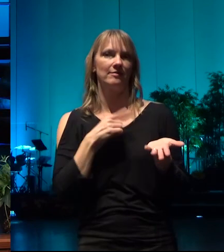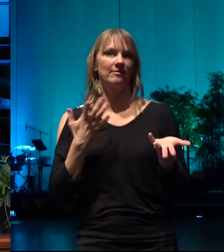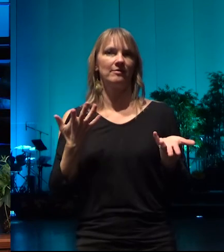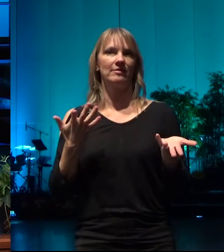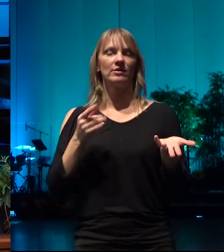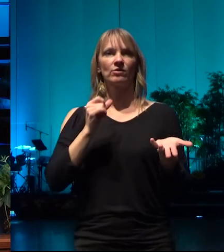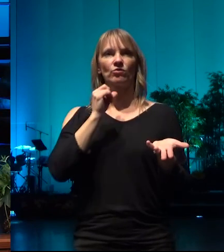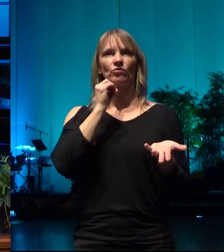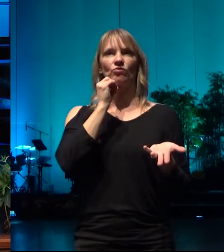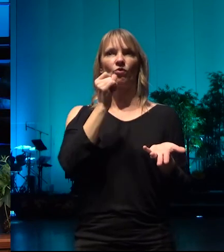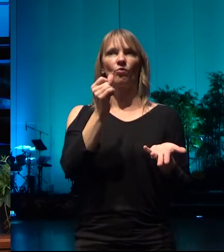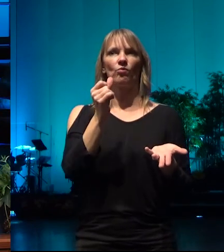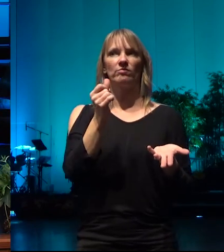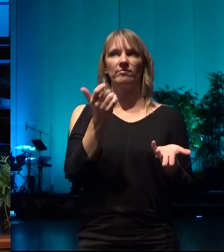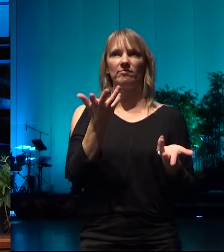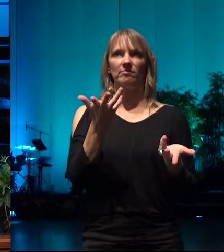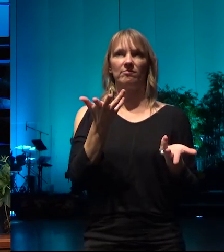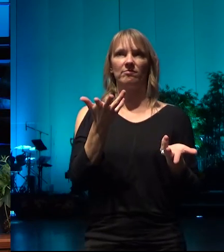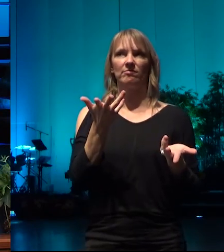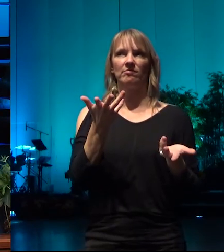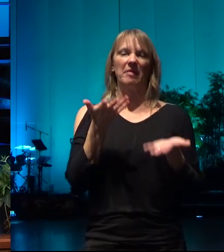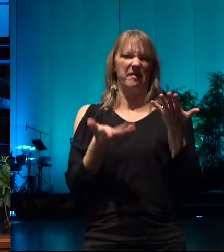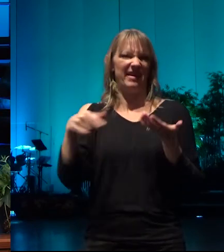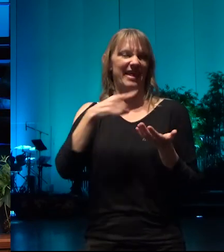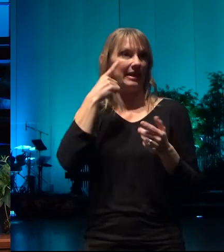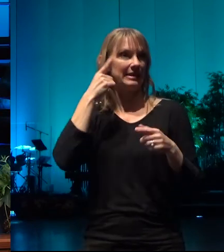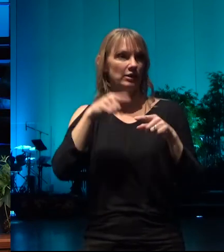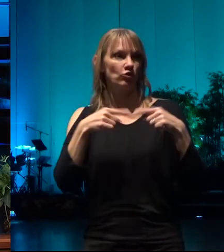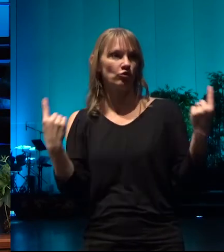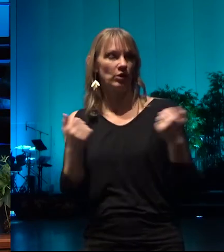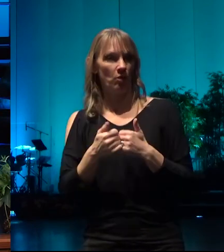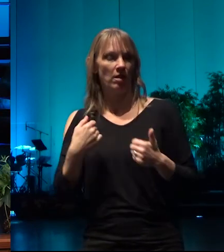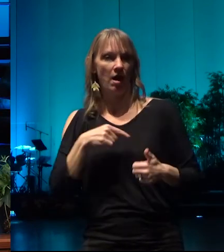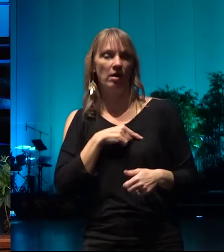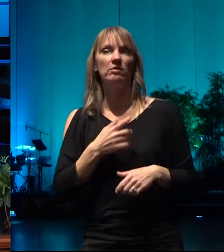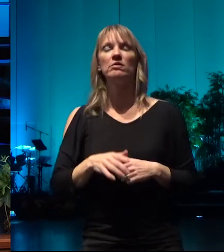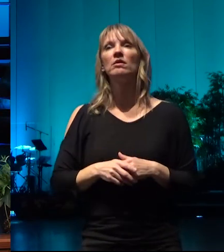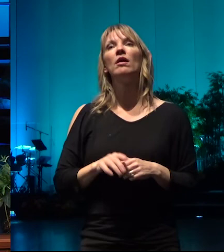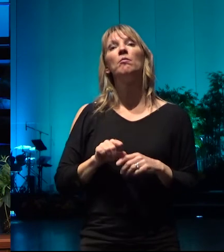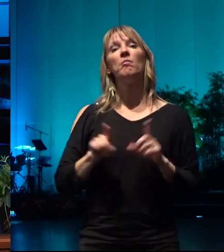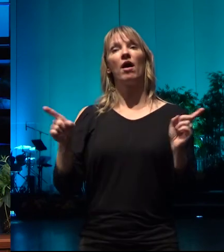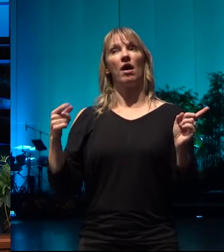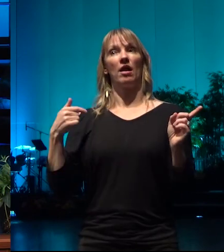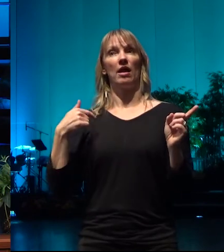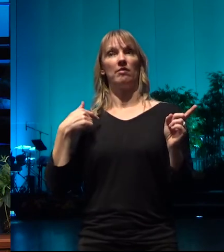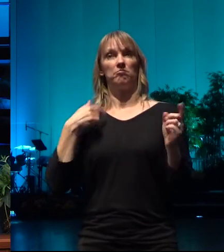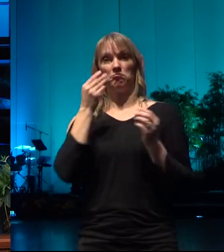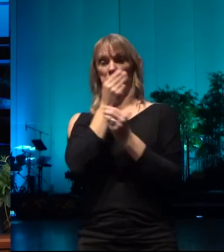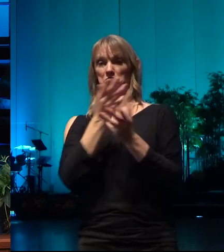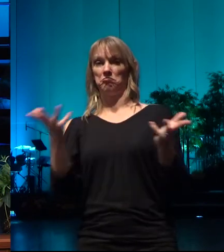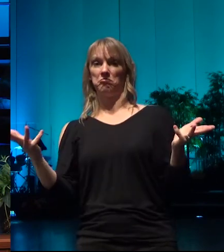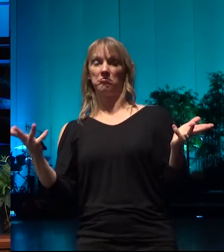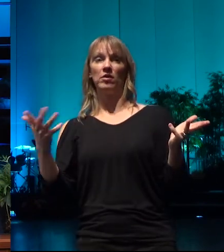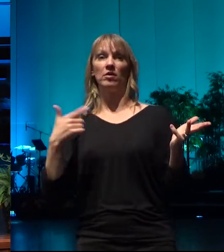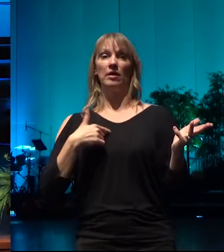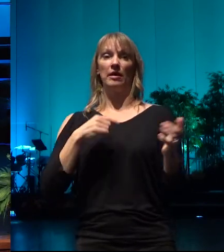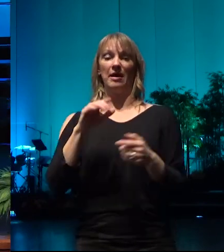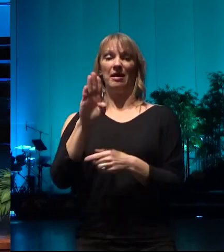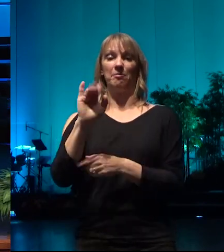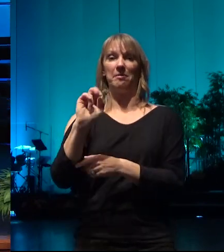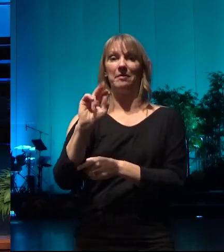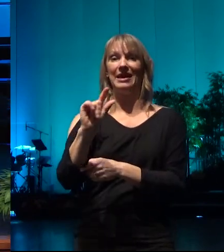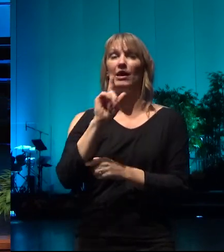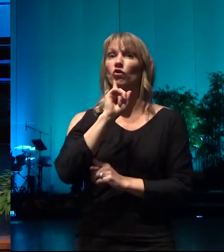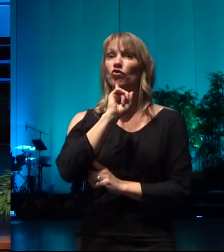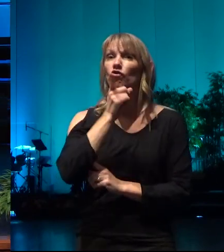us or don't maybe they even disagree with us fervently, what I'm standing here saying is that